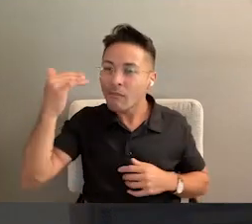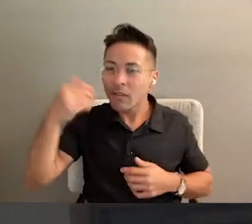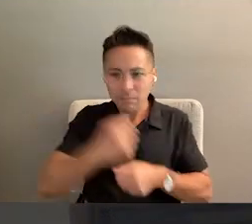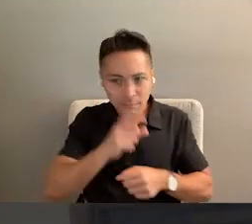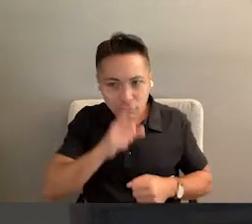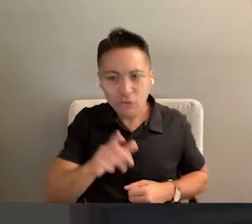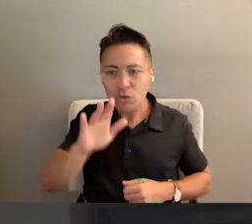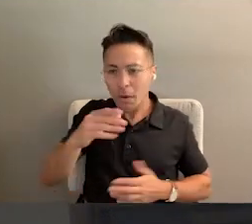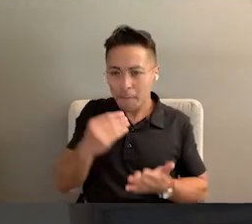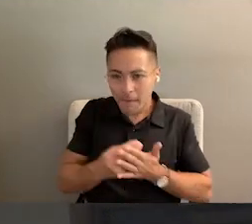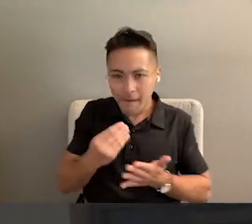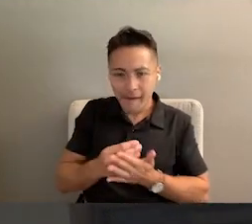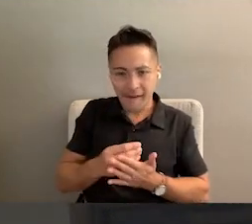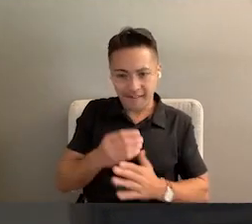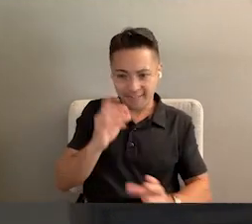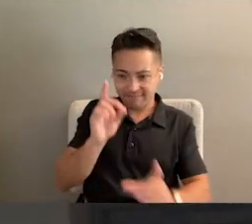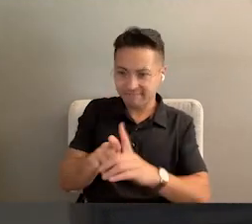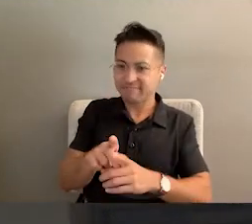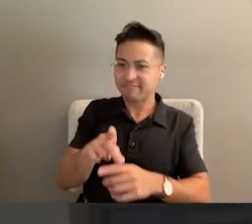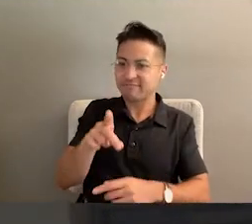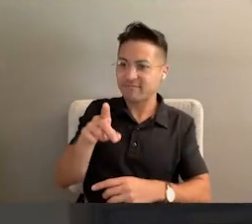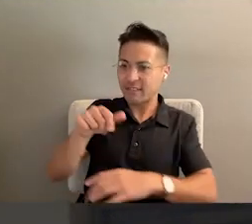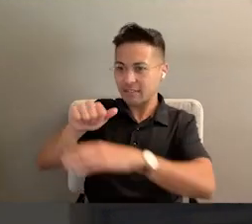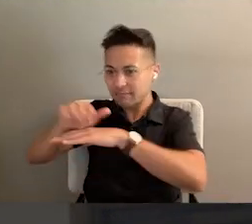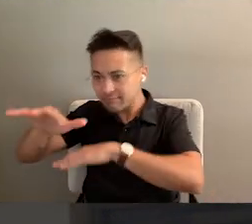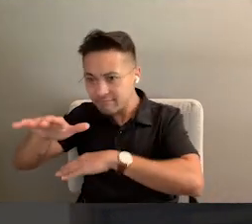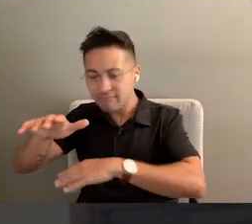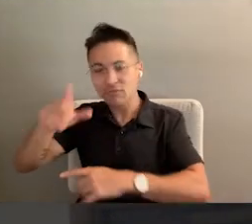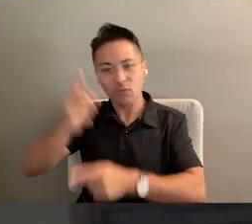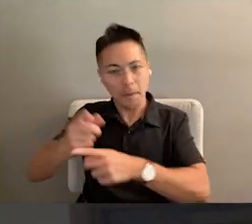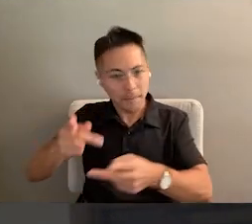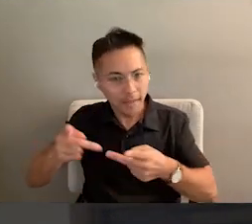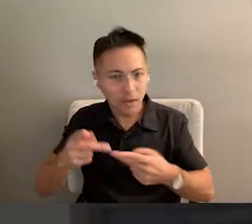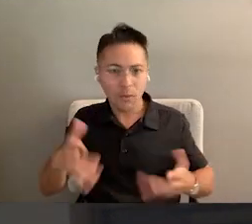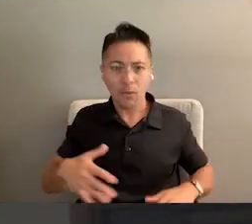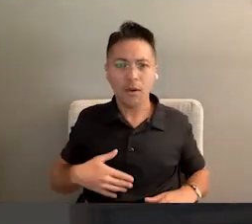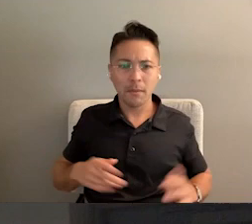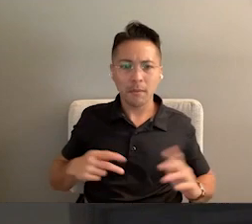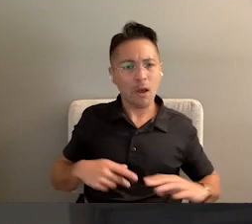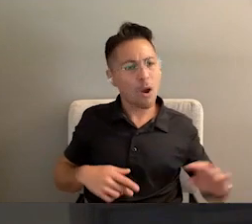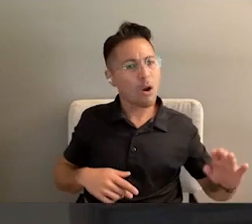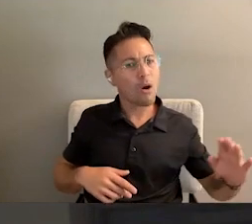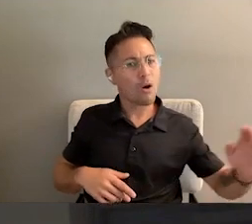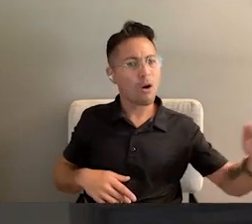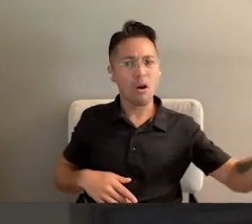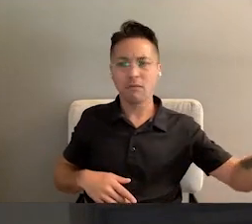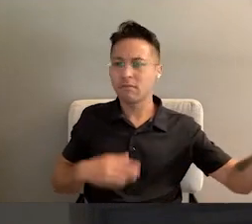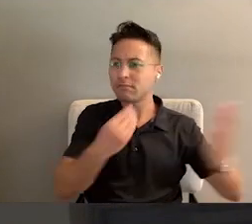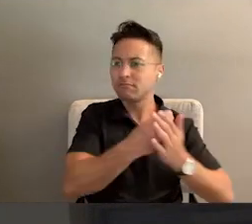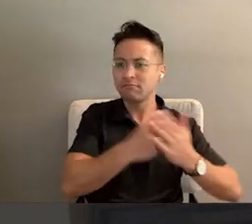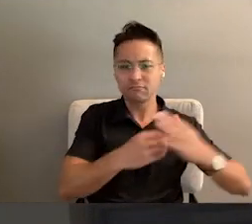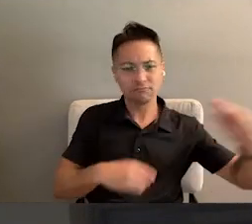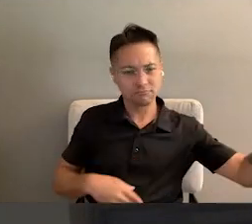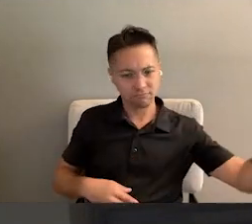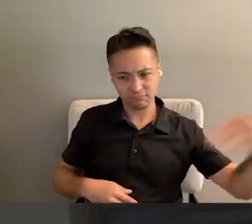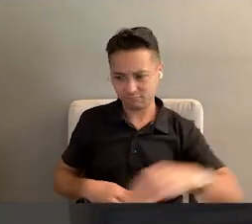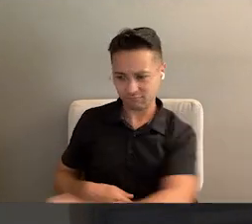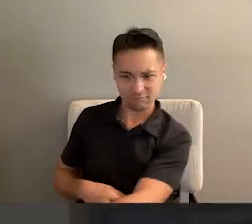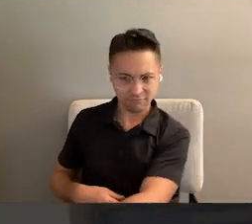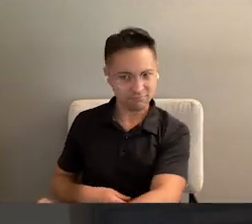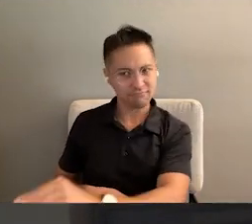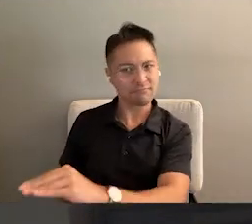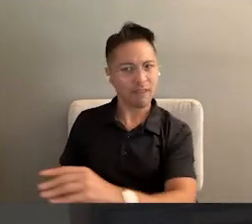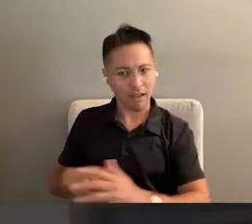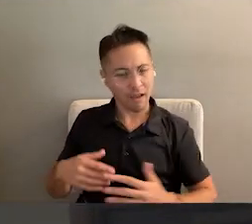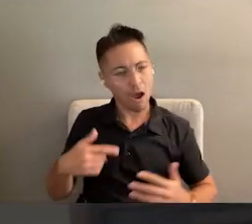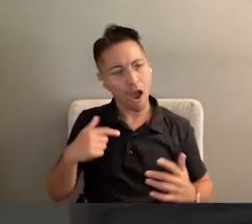to you to reconcile. All of it's to make sure your money is where it's supposed to be, right? We don't want the bank going, oh, no one's